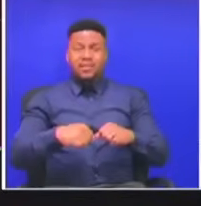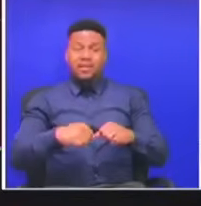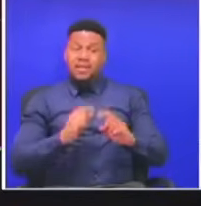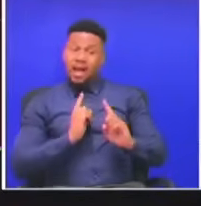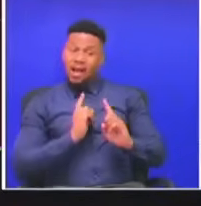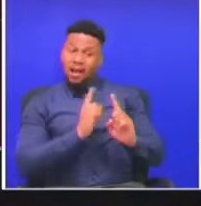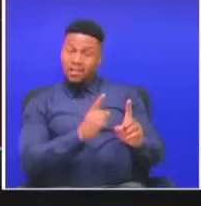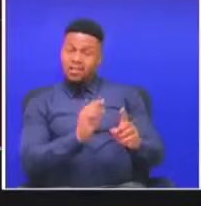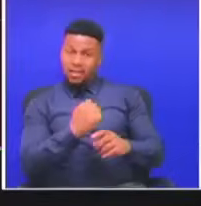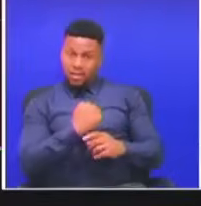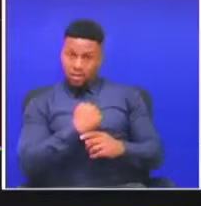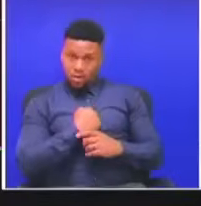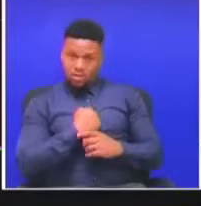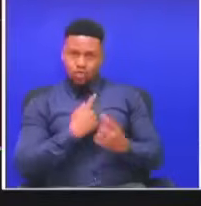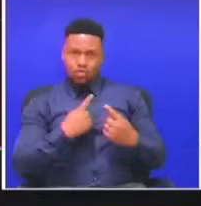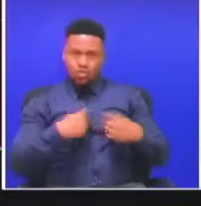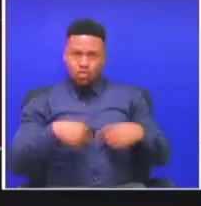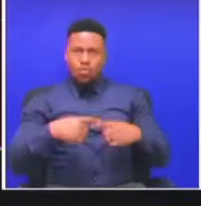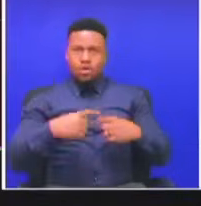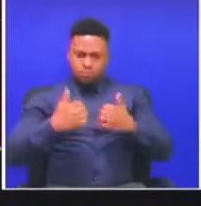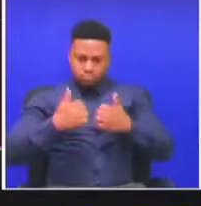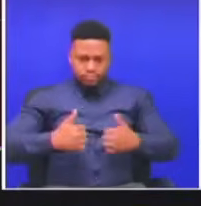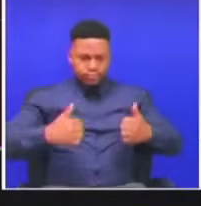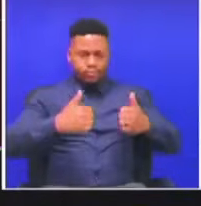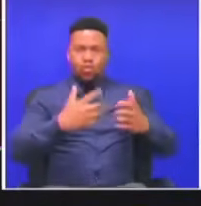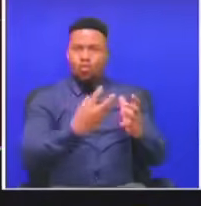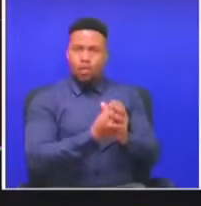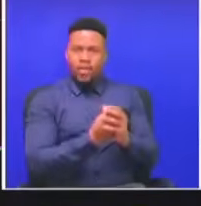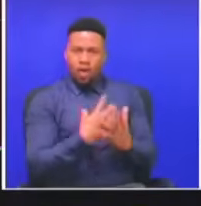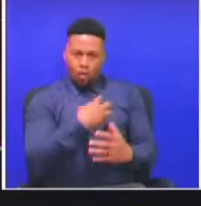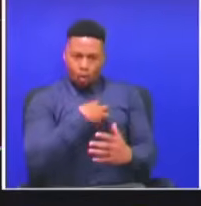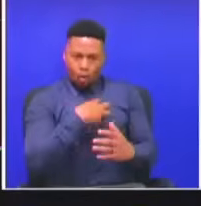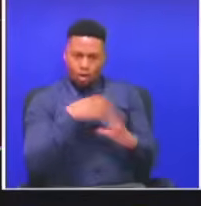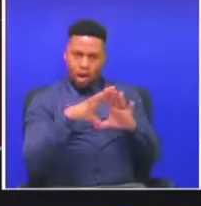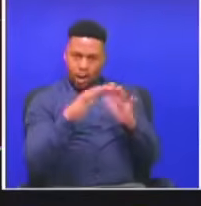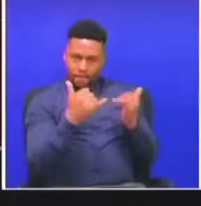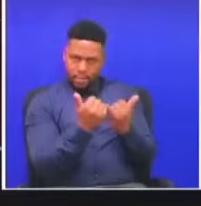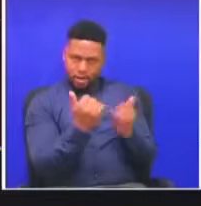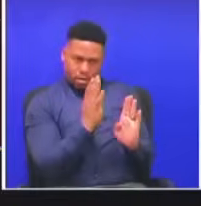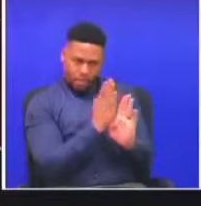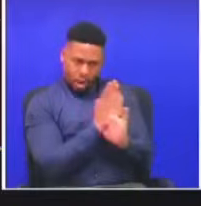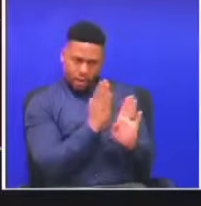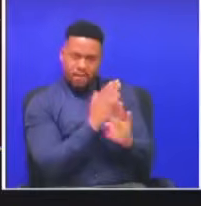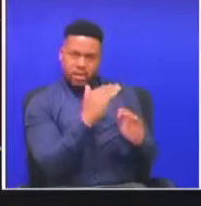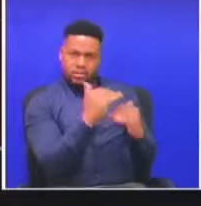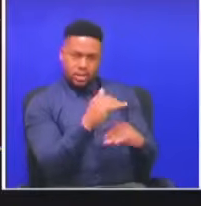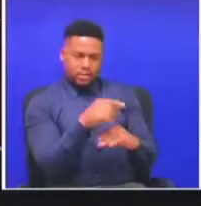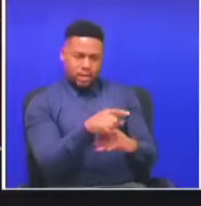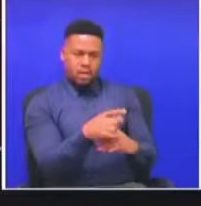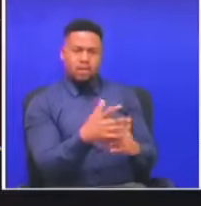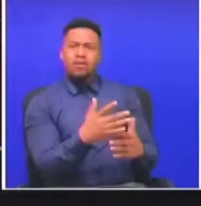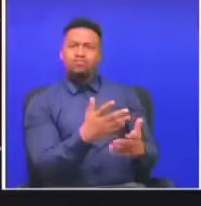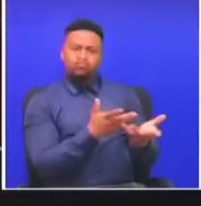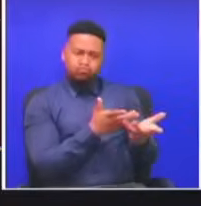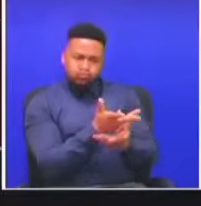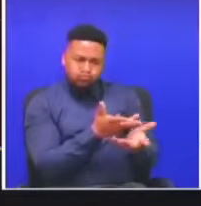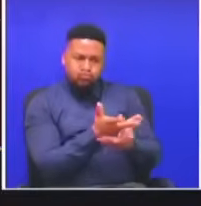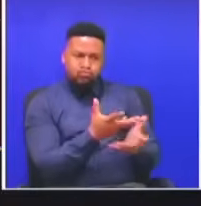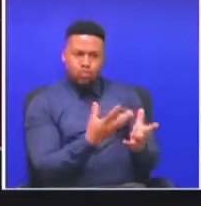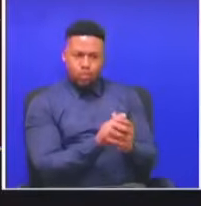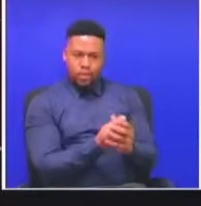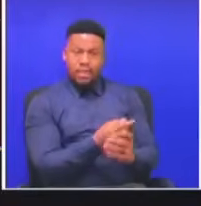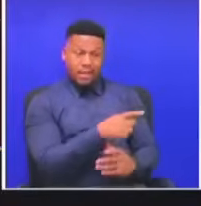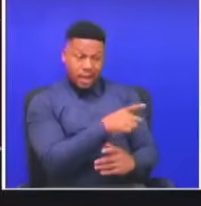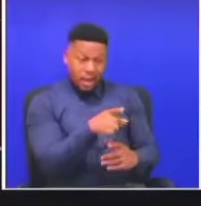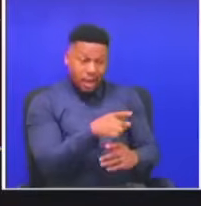informed by engagement with our own private sector. Our own private sector as exporters, as well